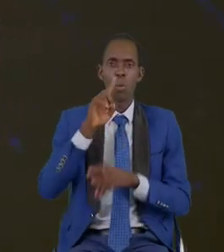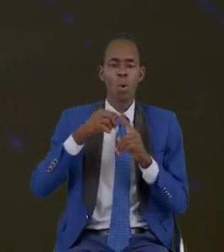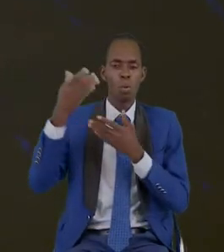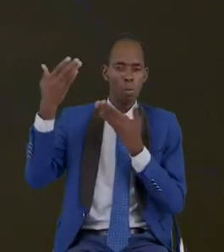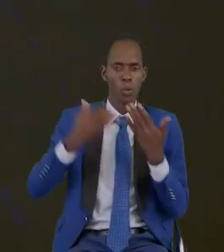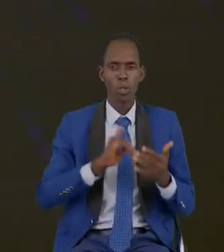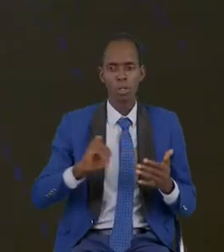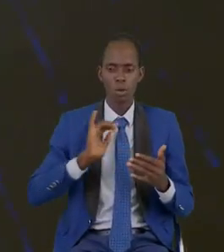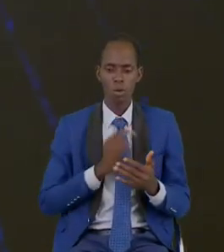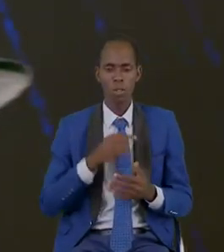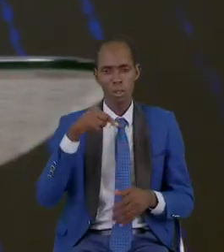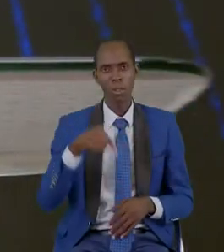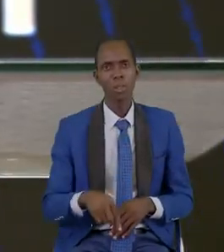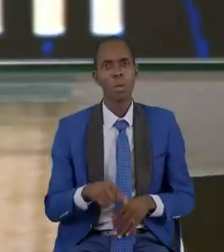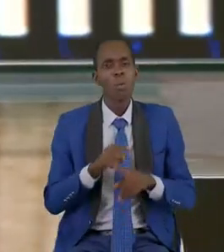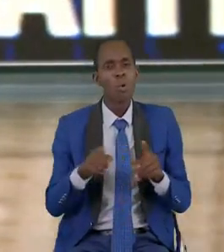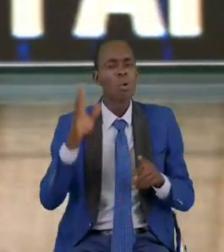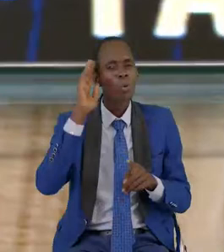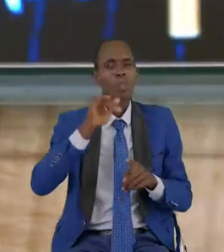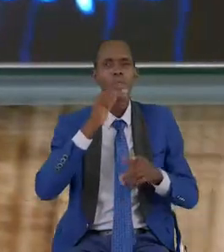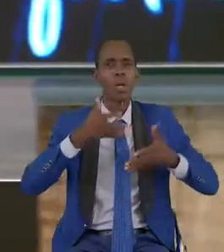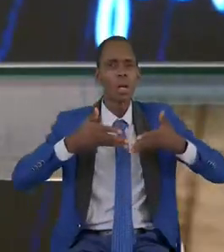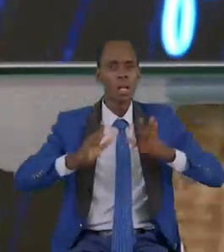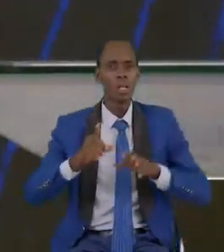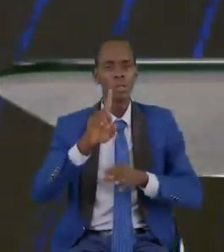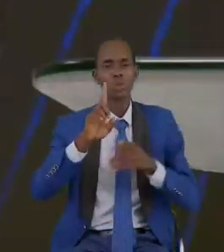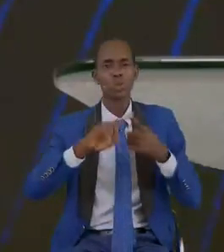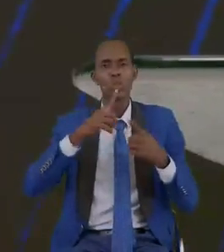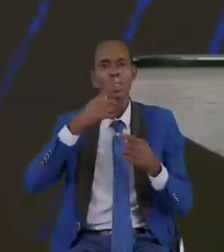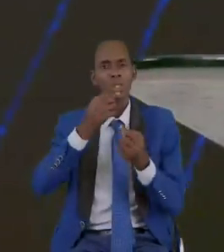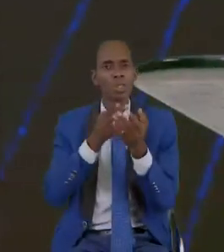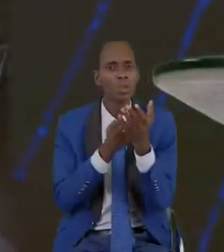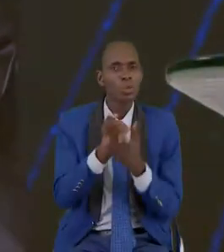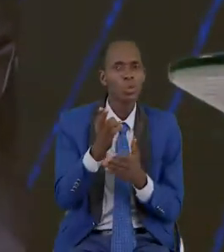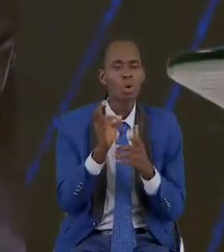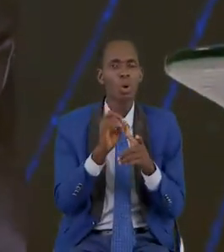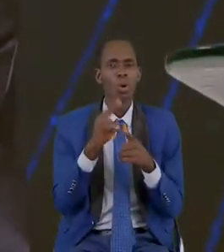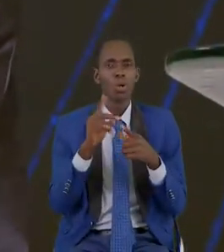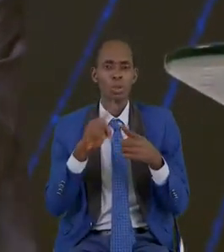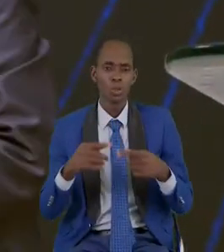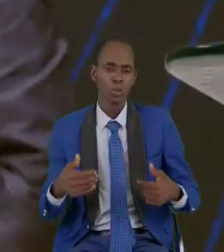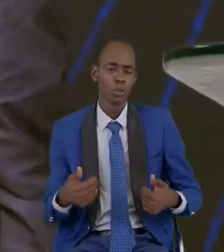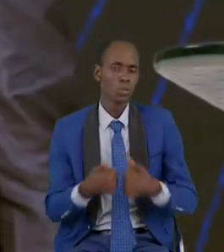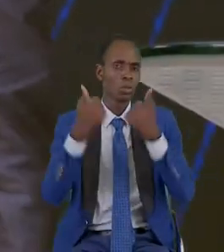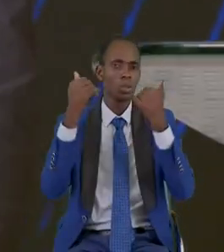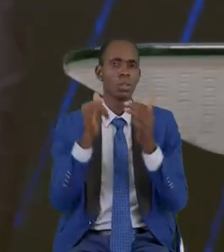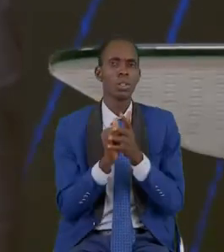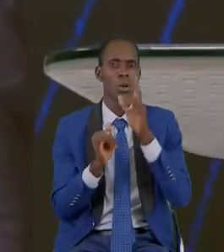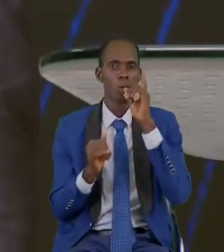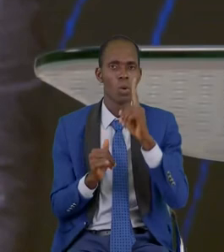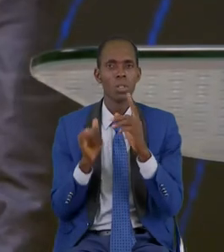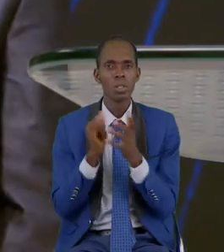not allow you to tell the truth or to confront the one that is going